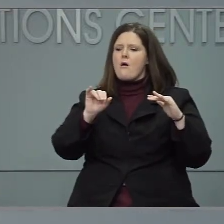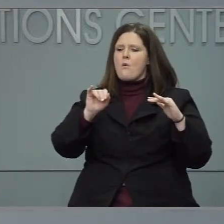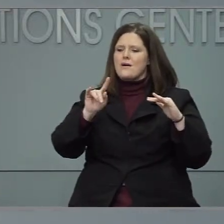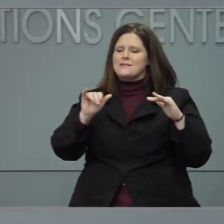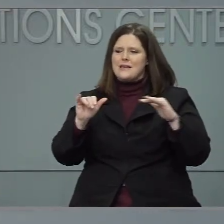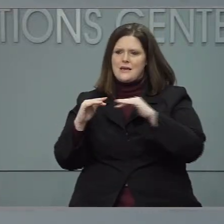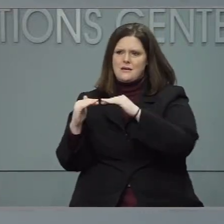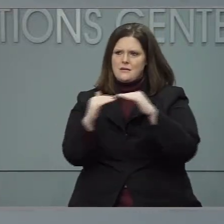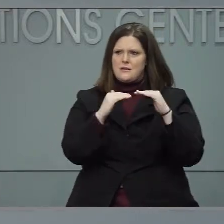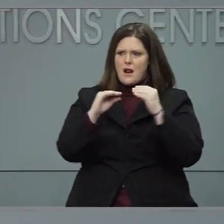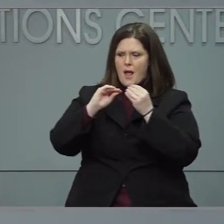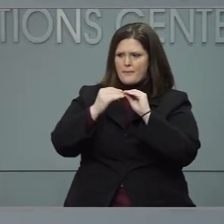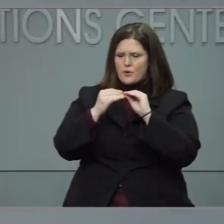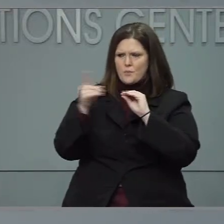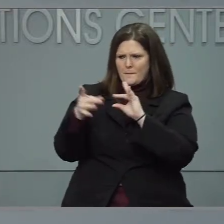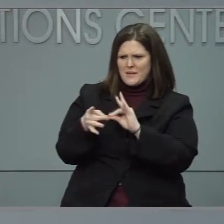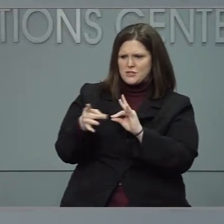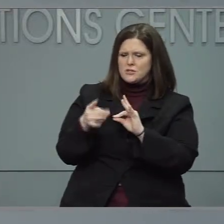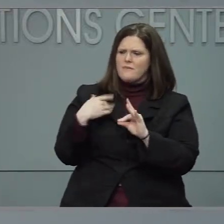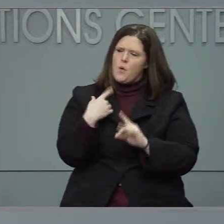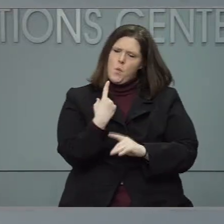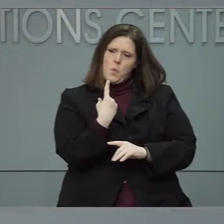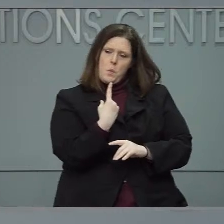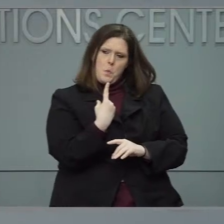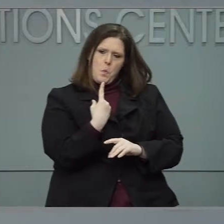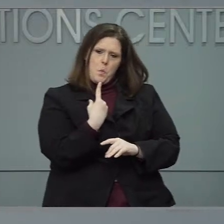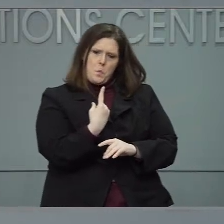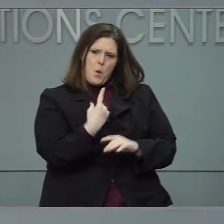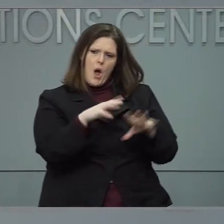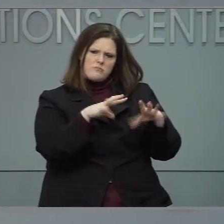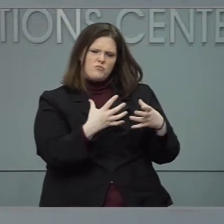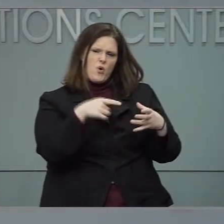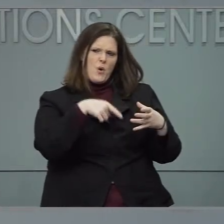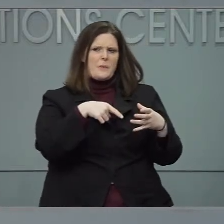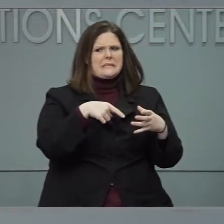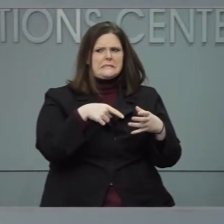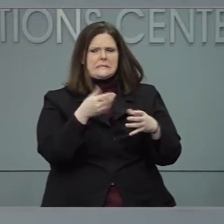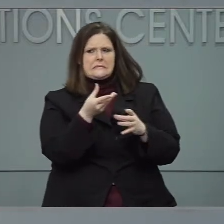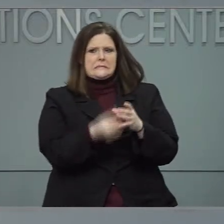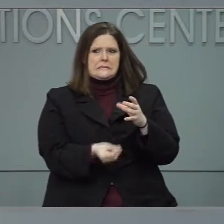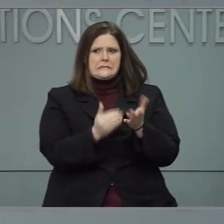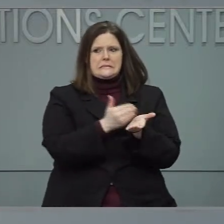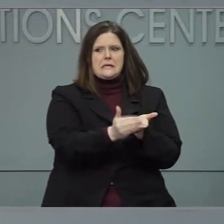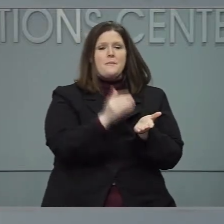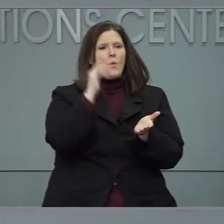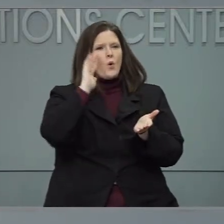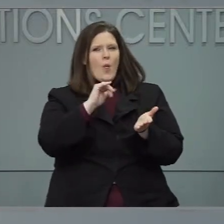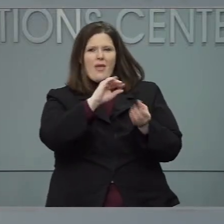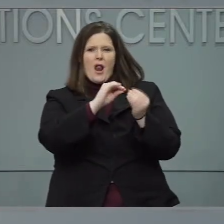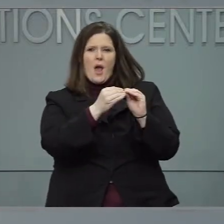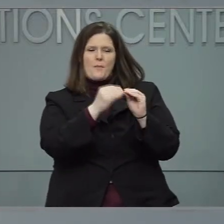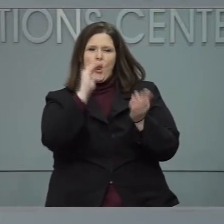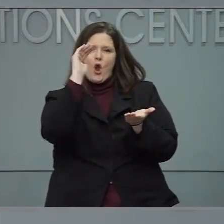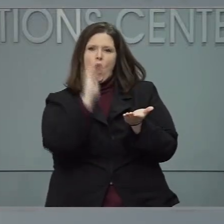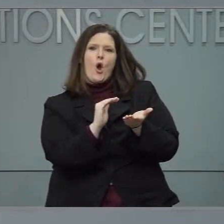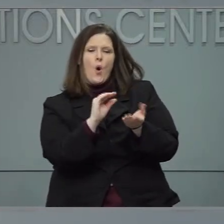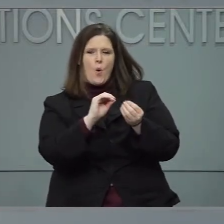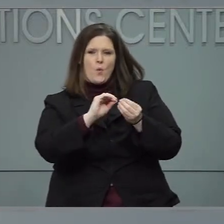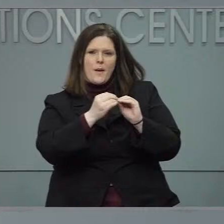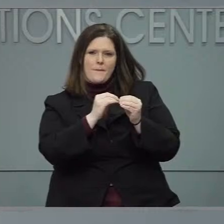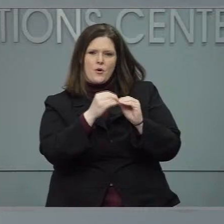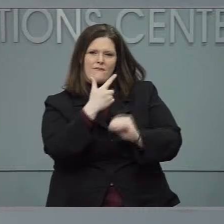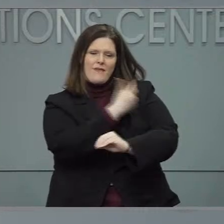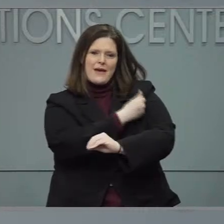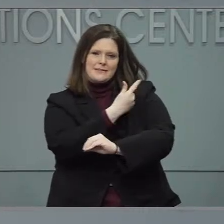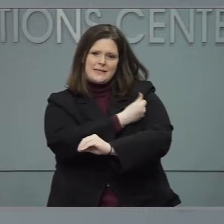touting, but there has been one demographic here that's kind of been lacking in some of this. We noticed this on the dashboard. Low vaccination rates among the state's